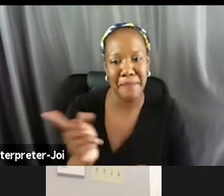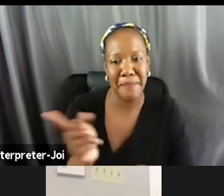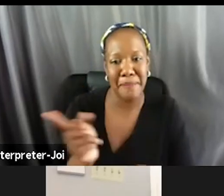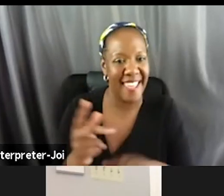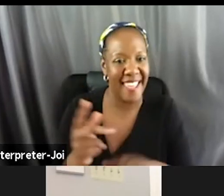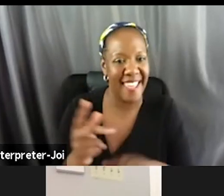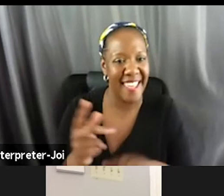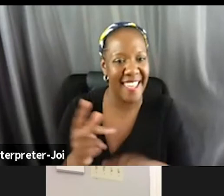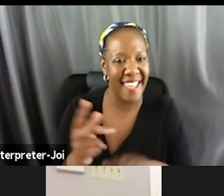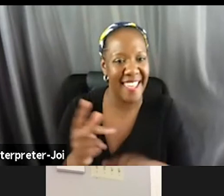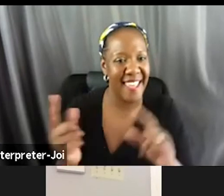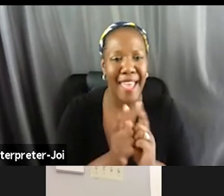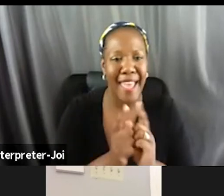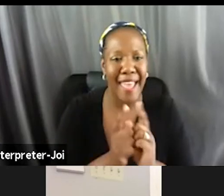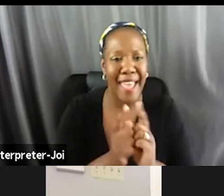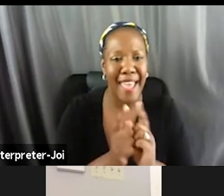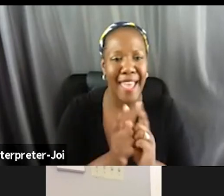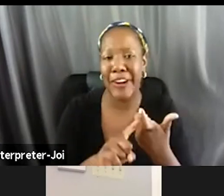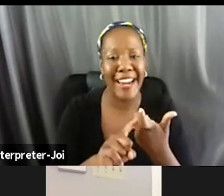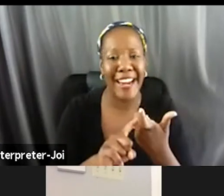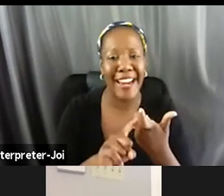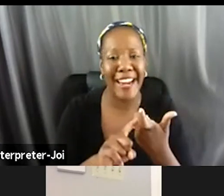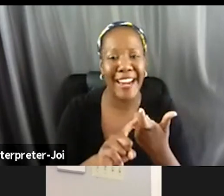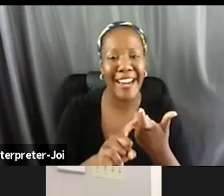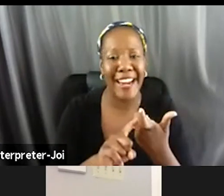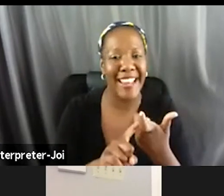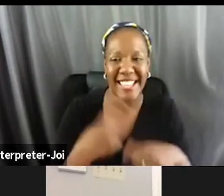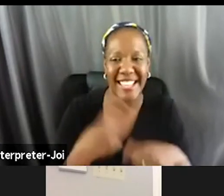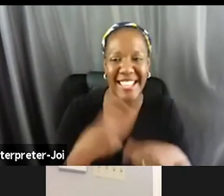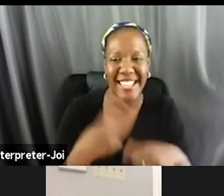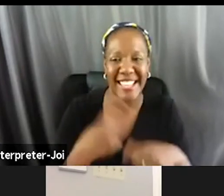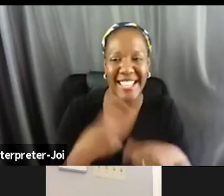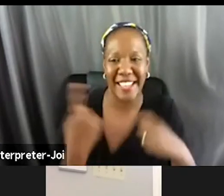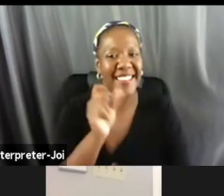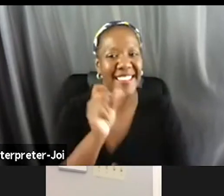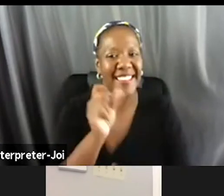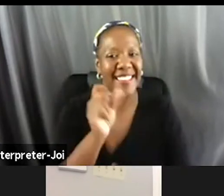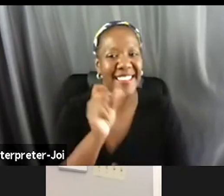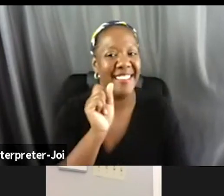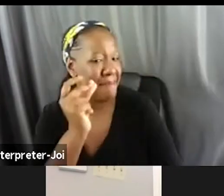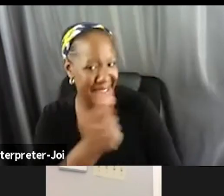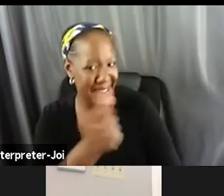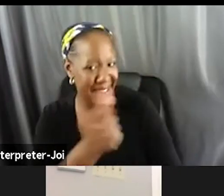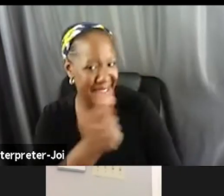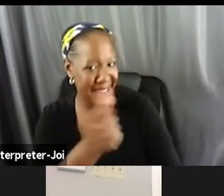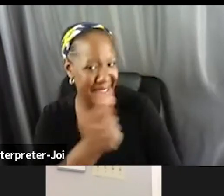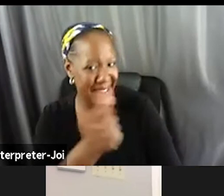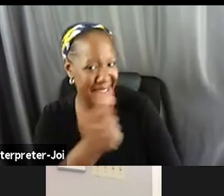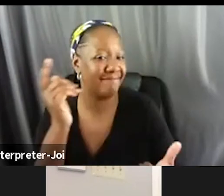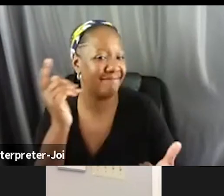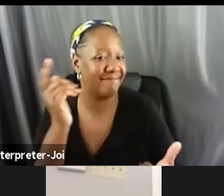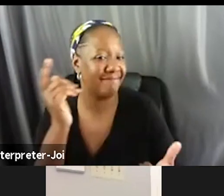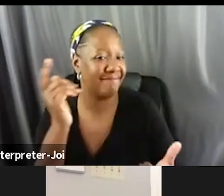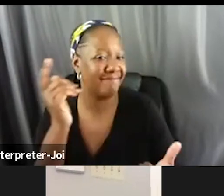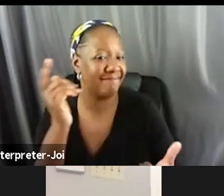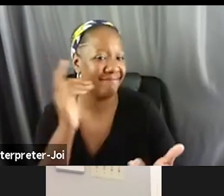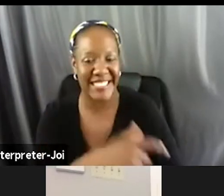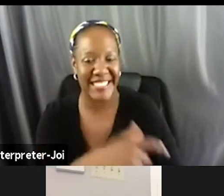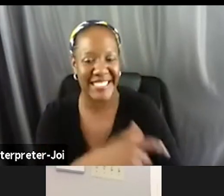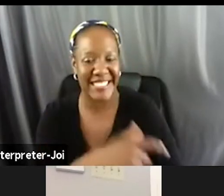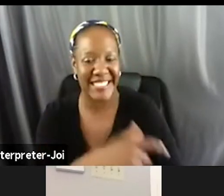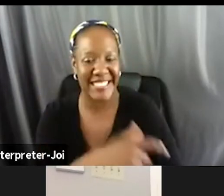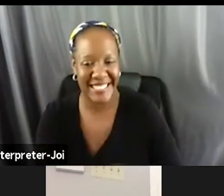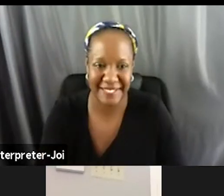off the first time they connected. Yeah. So yeah. So Yeah, right off the bat. Right. Mhm.